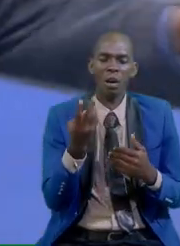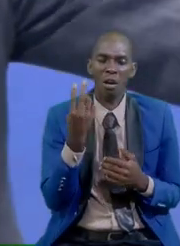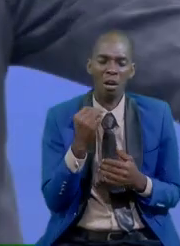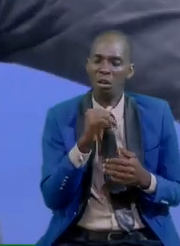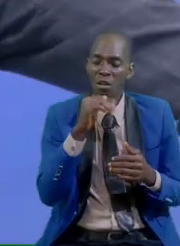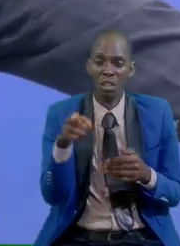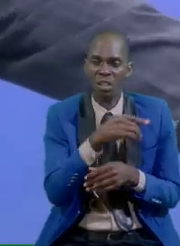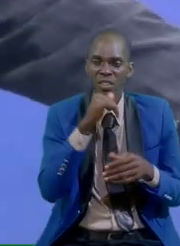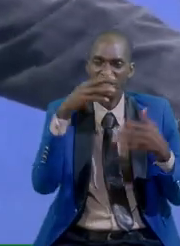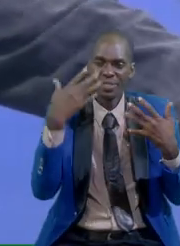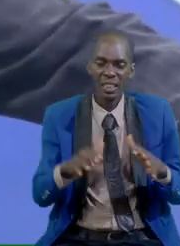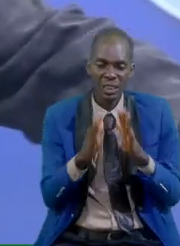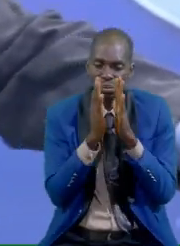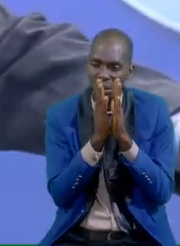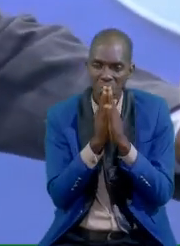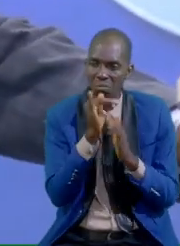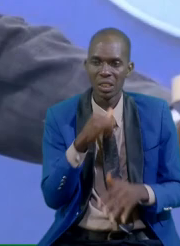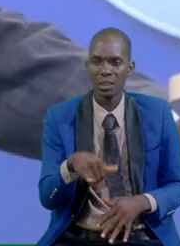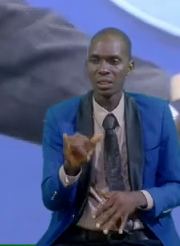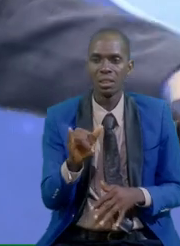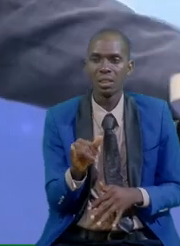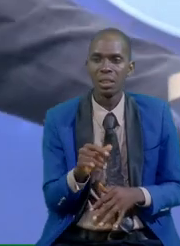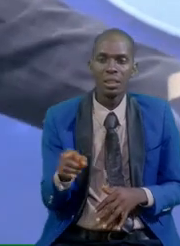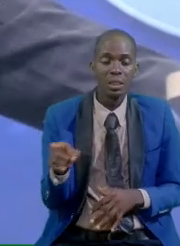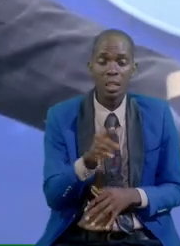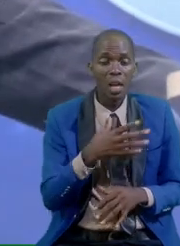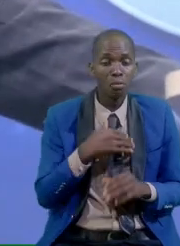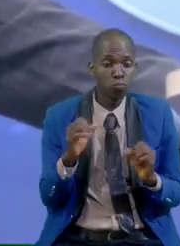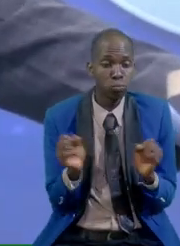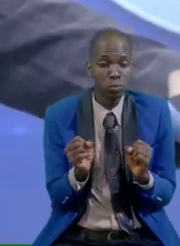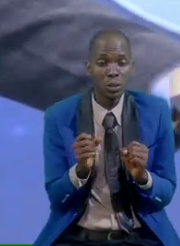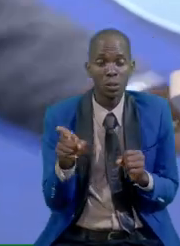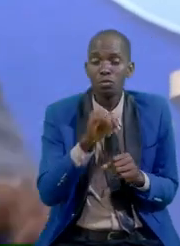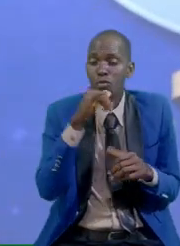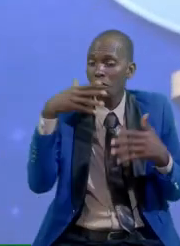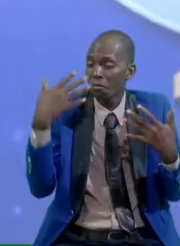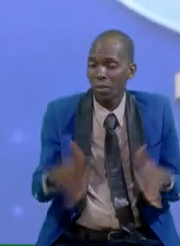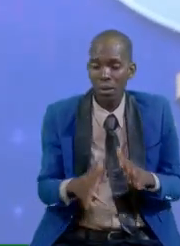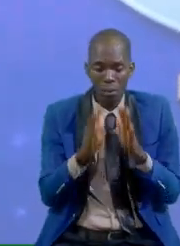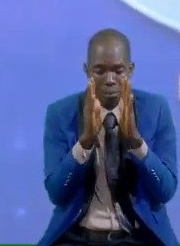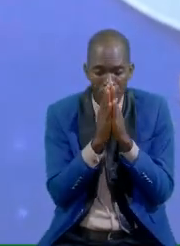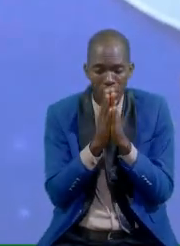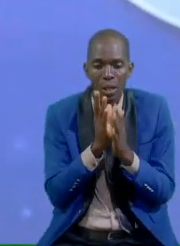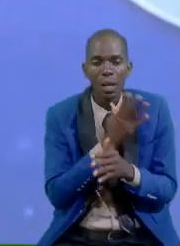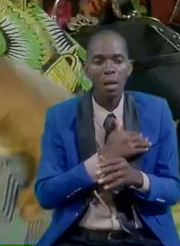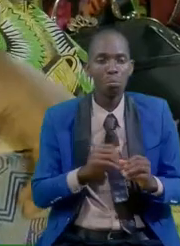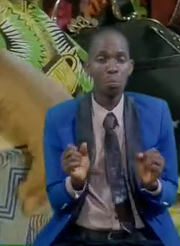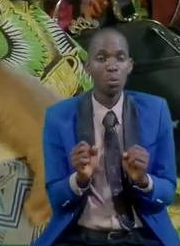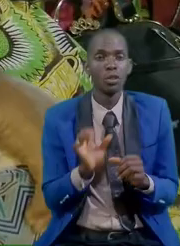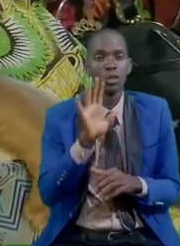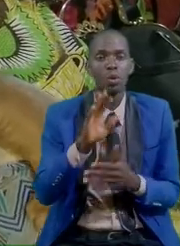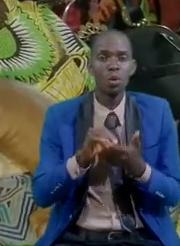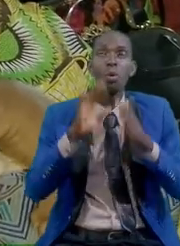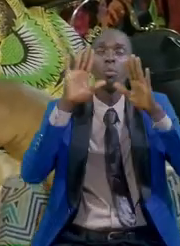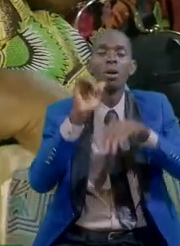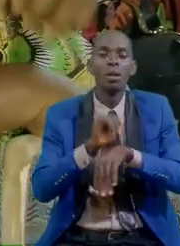prayer. And suddenly, I said they had not finished the prayer. Suddenly, your miracle will come